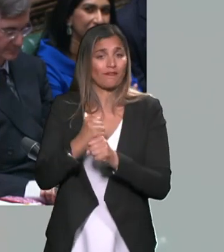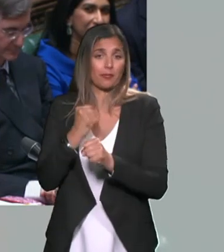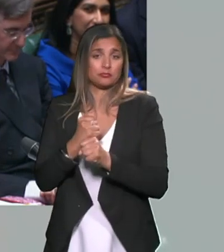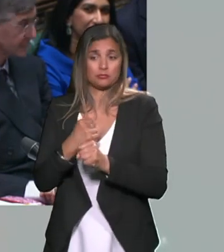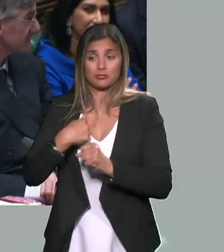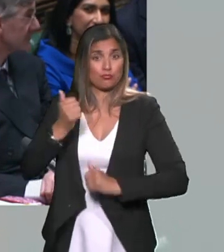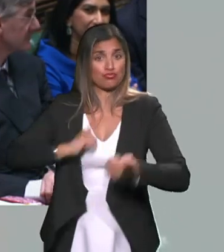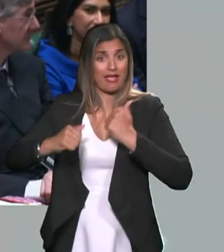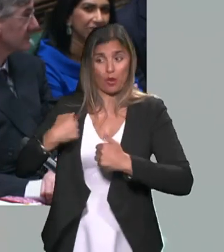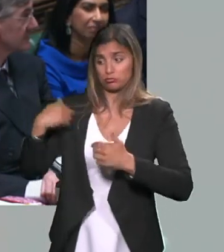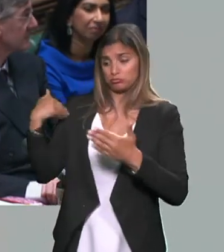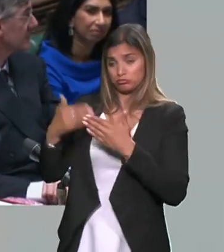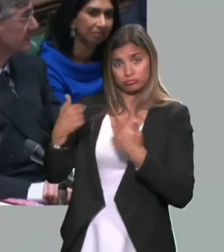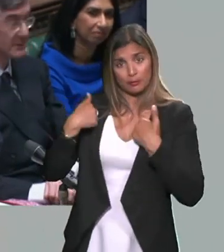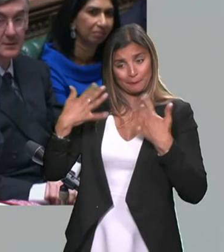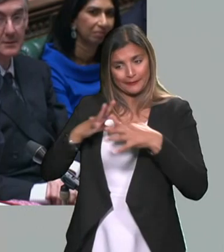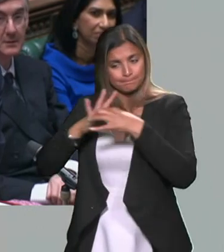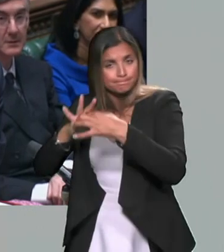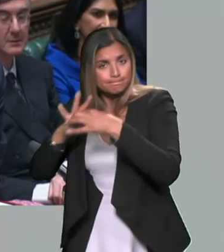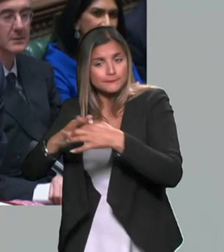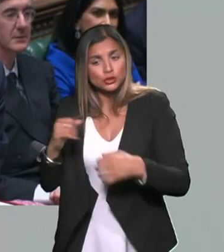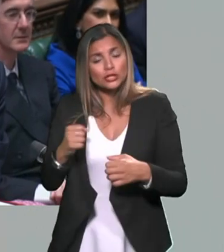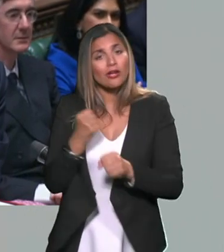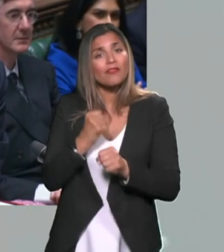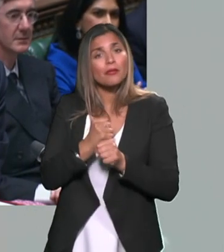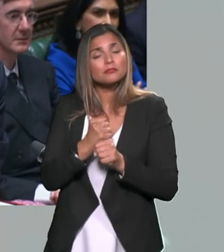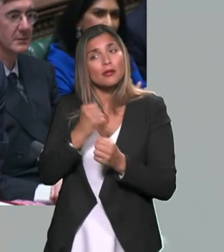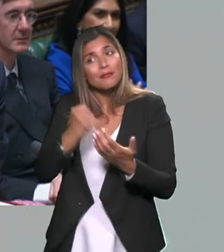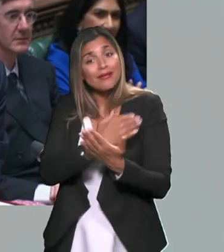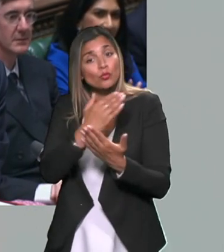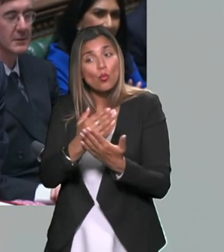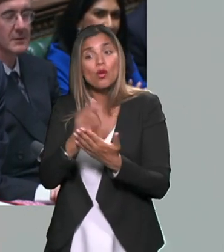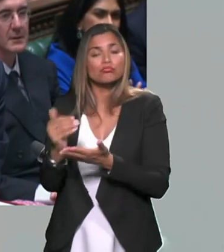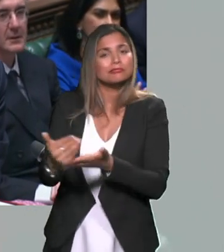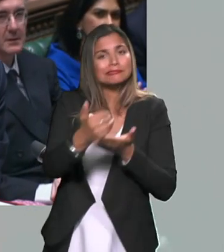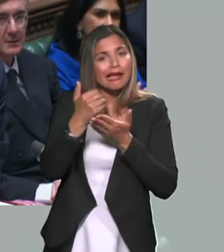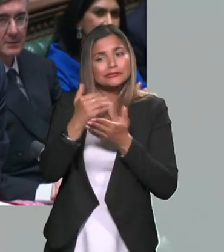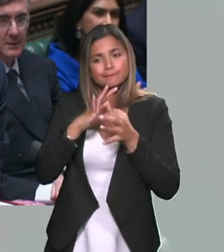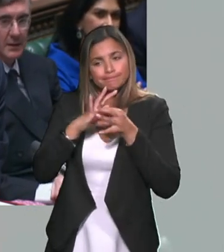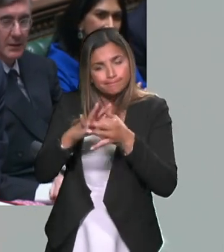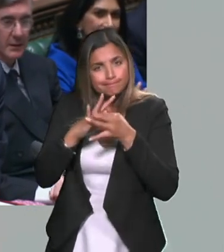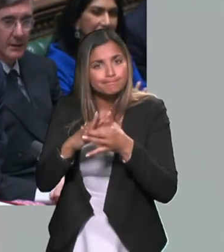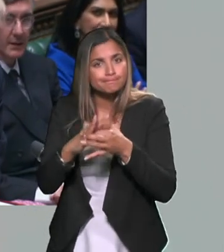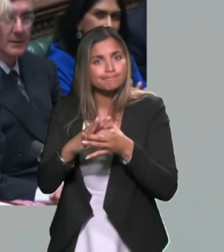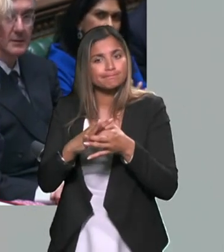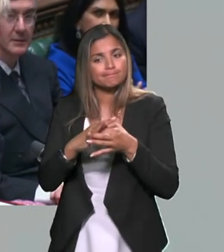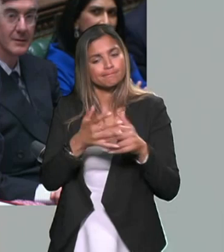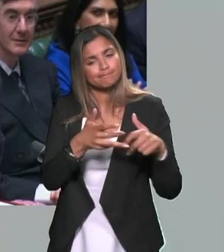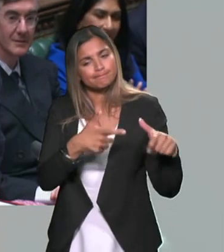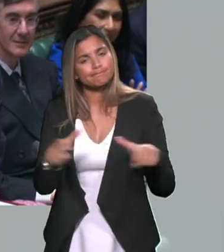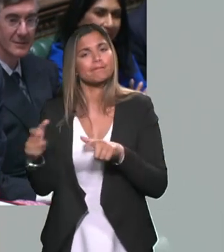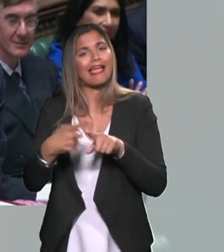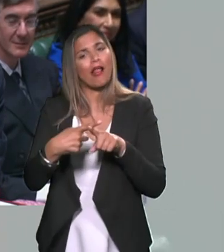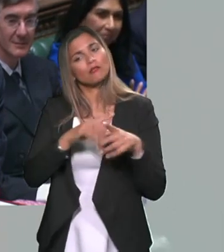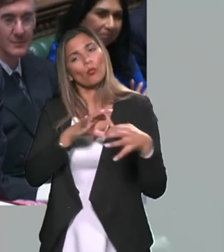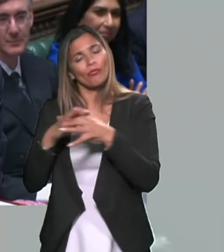done over the last few years, to protect and secure our union. And my strong view, Mr.